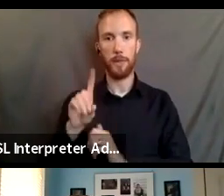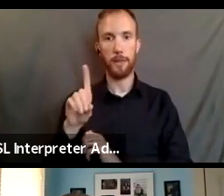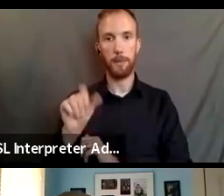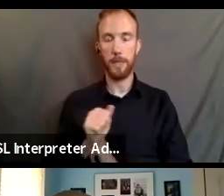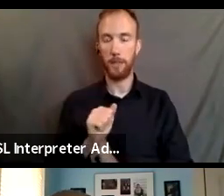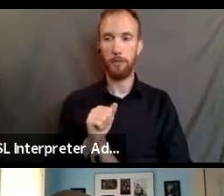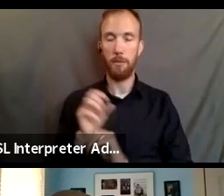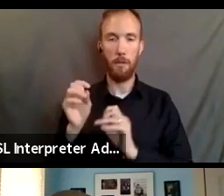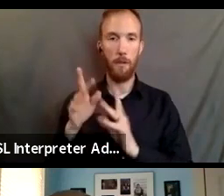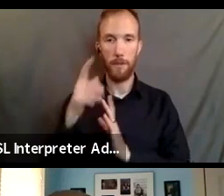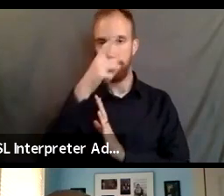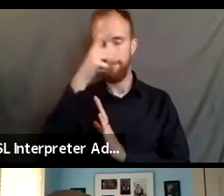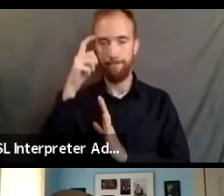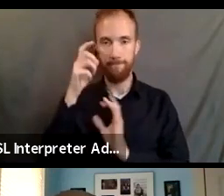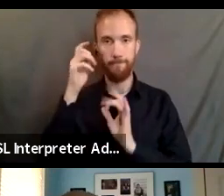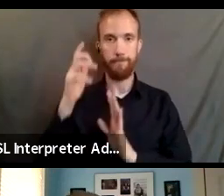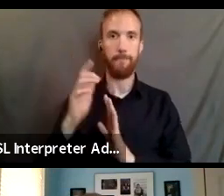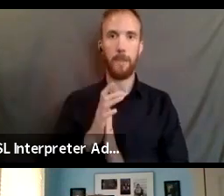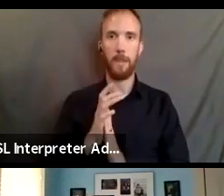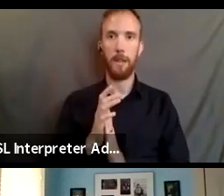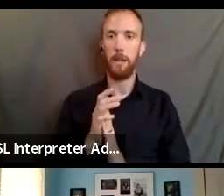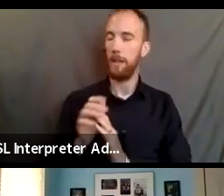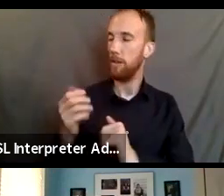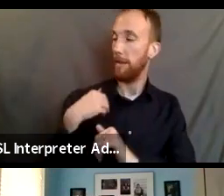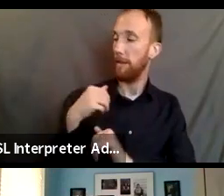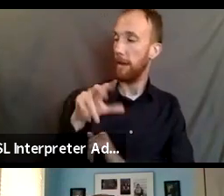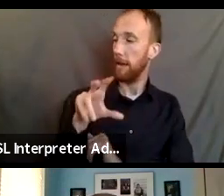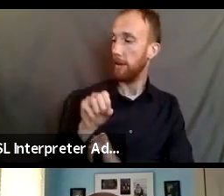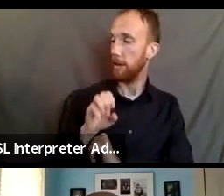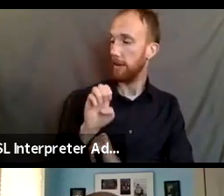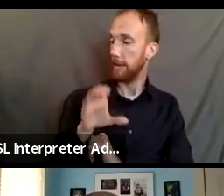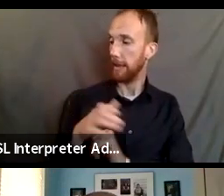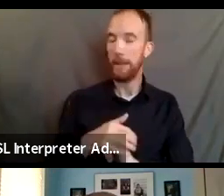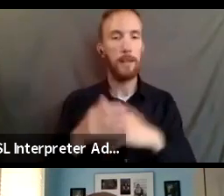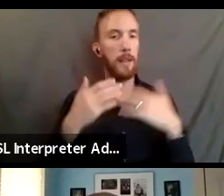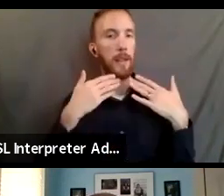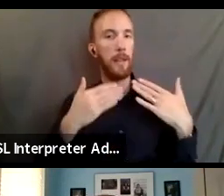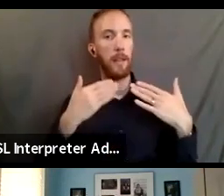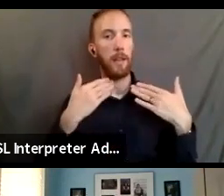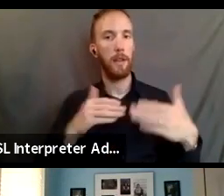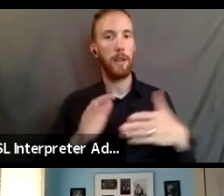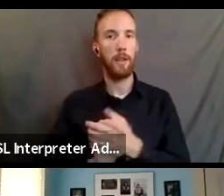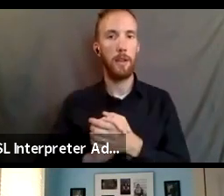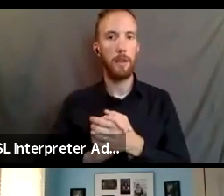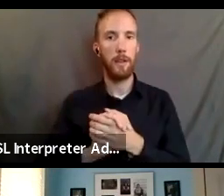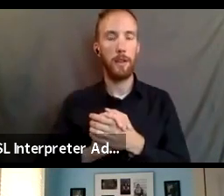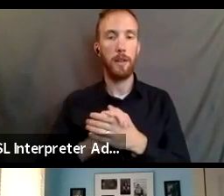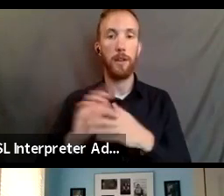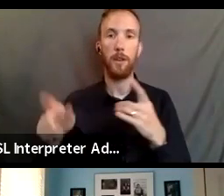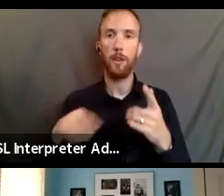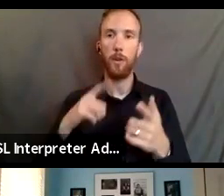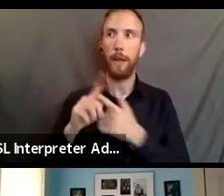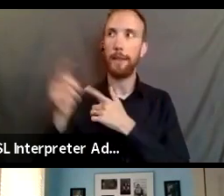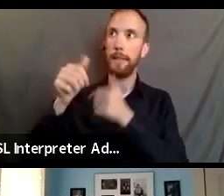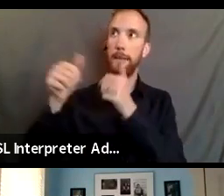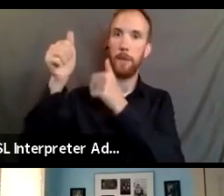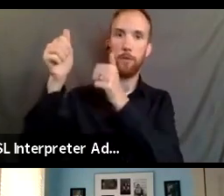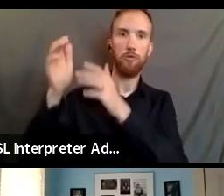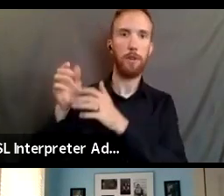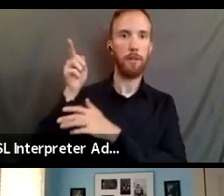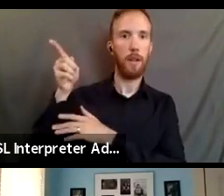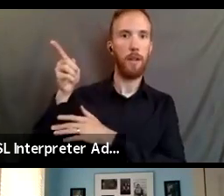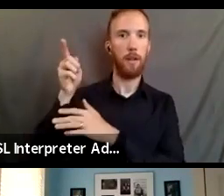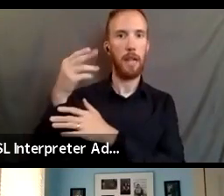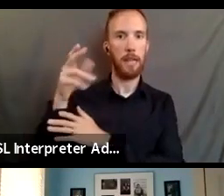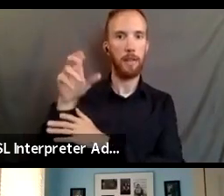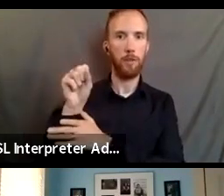when asked if administrators at marshall high school thank you when asked if administrators at marshall have been held accountable